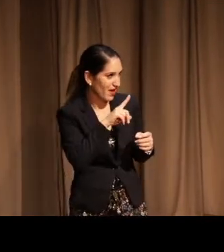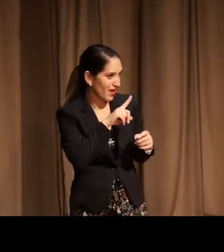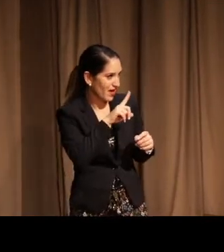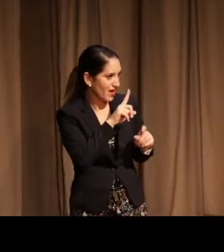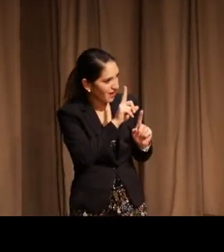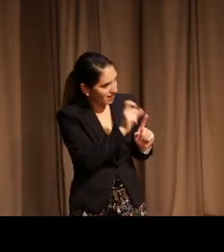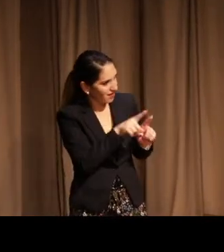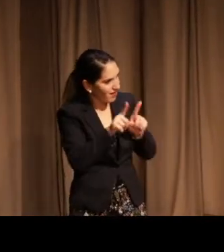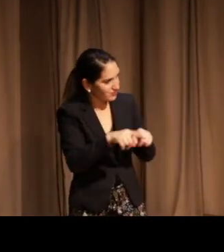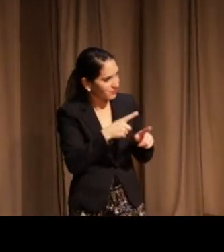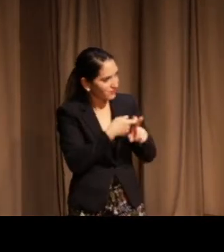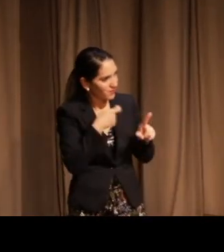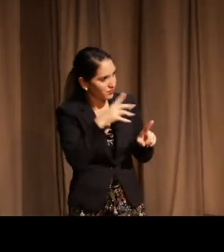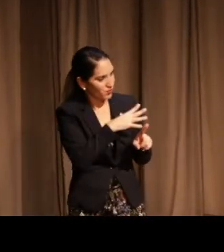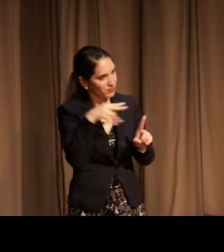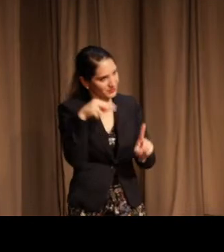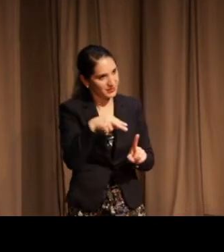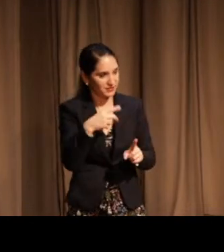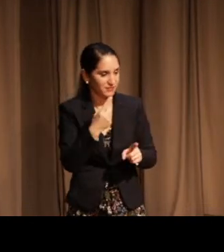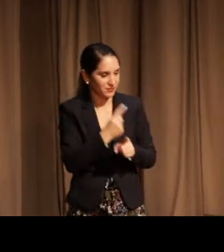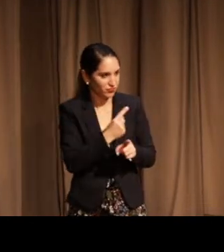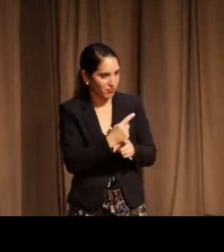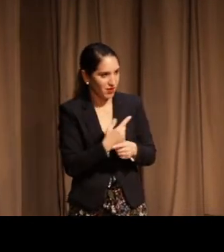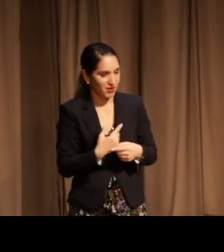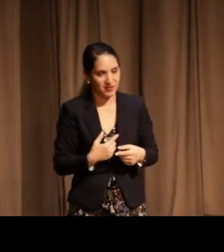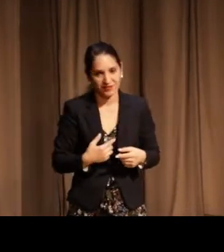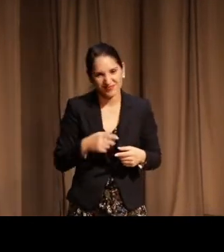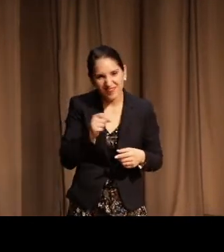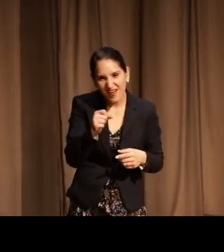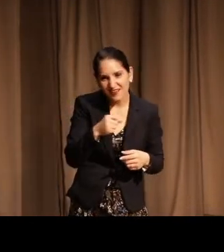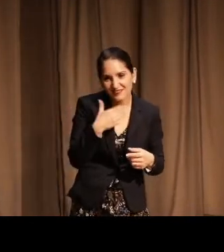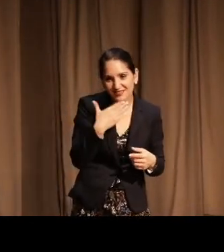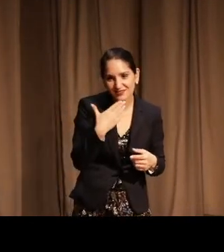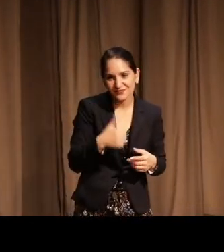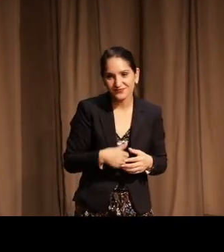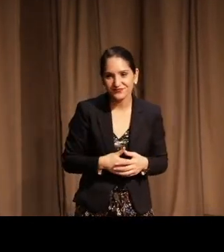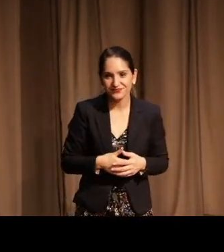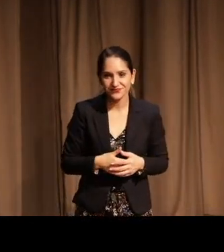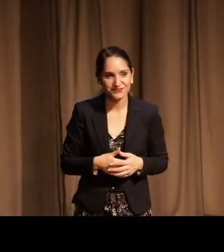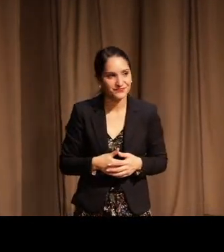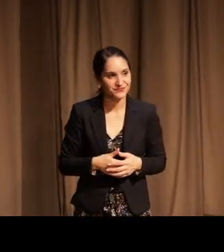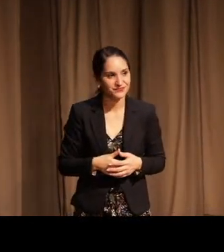Yeah. Yeah. Thank you.